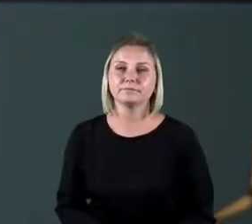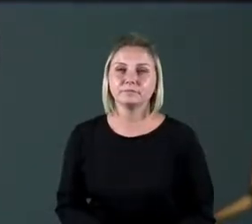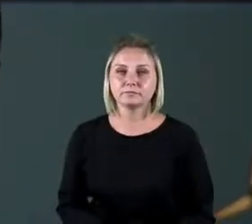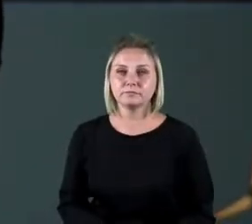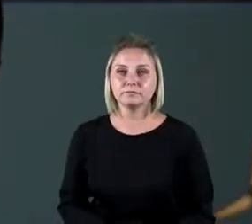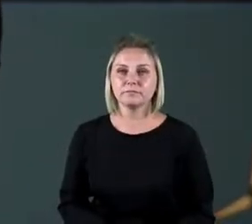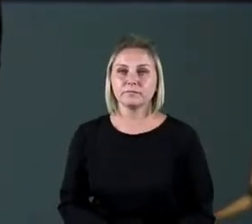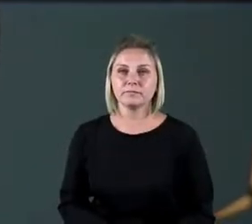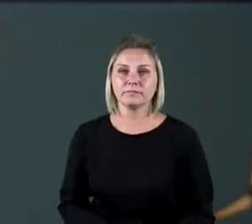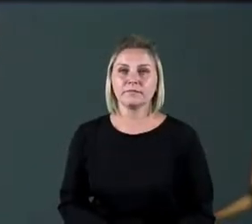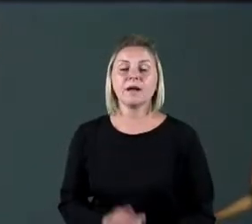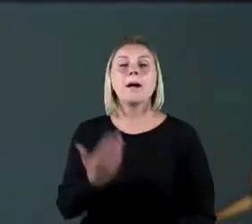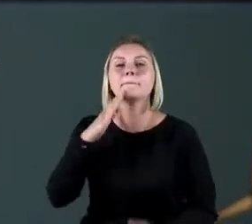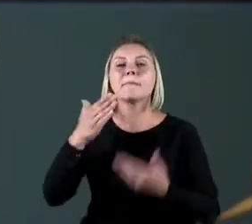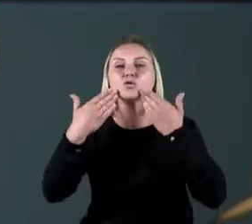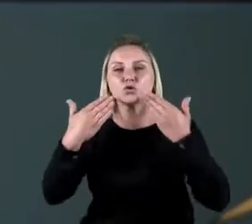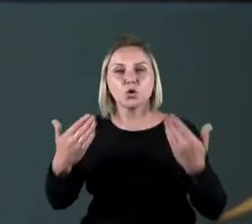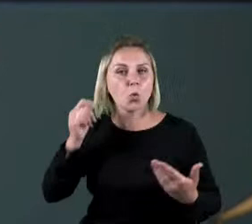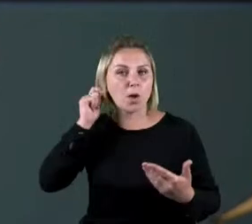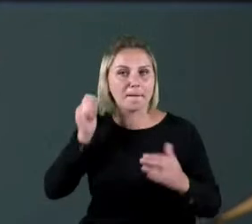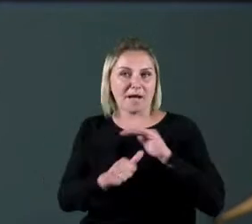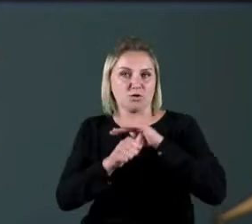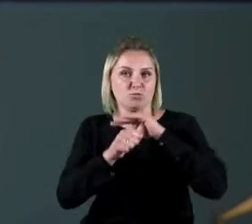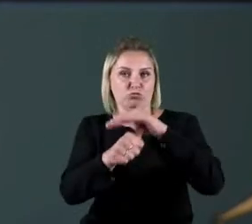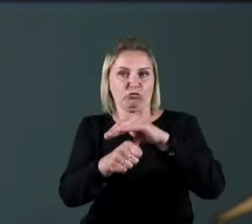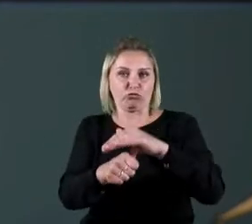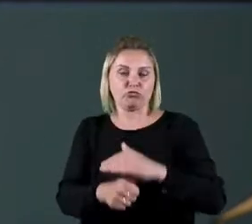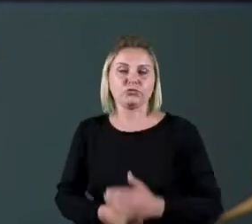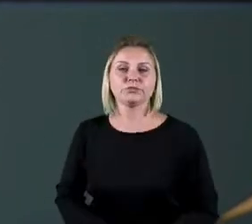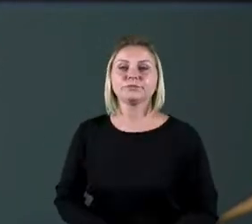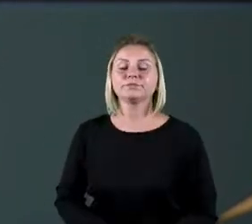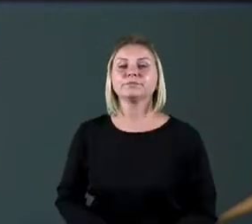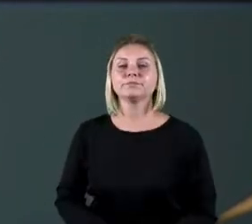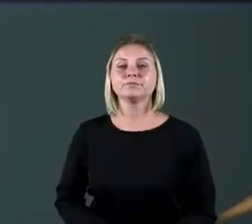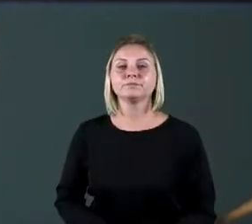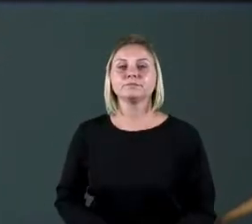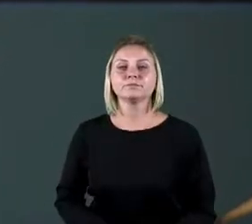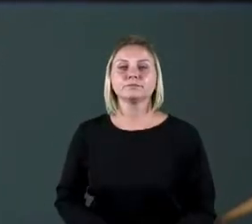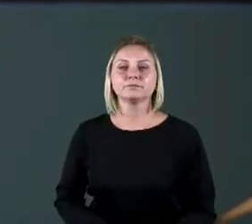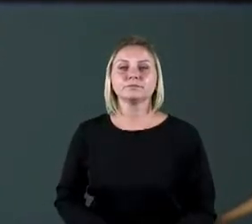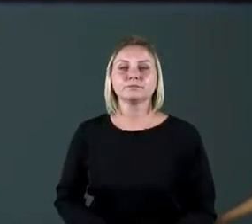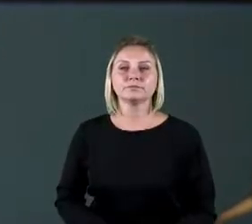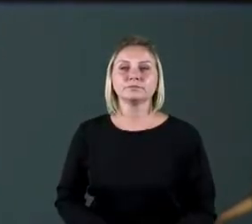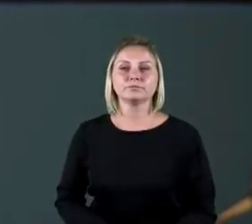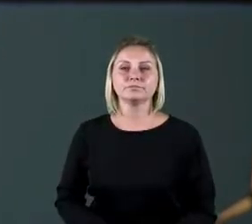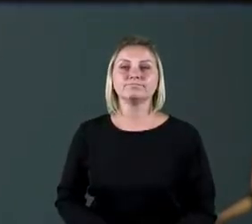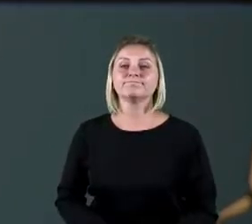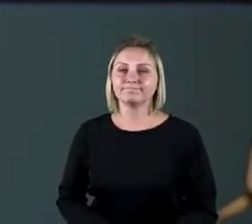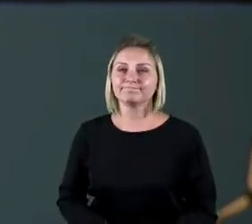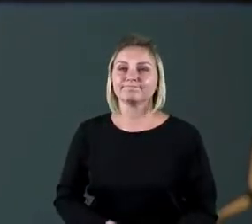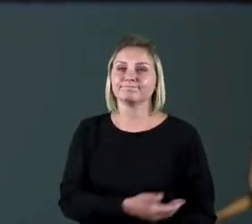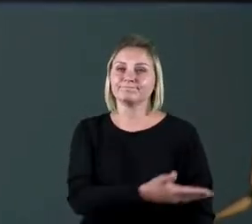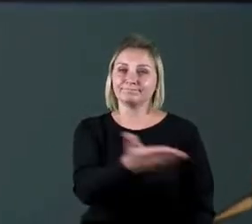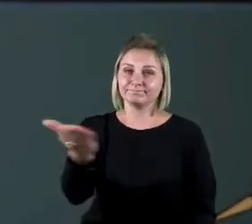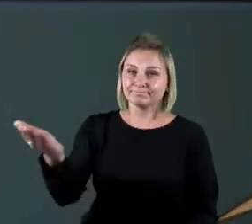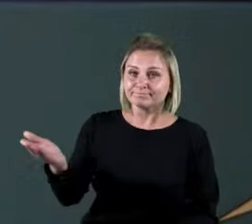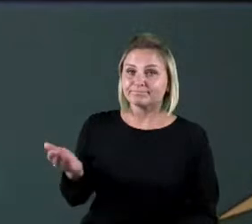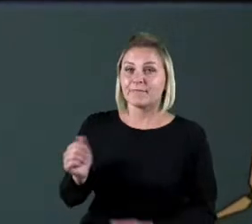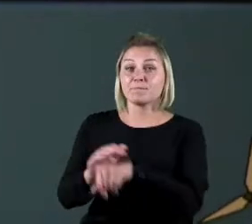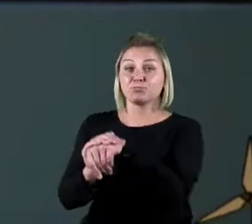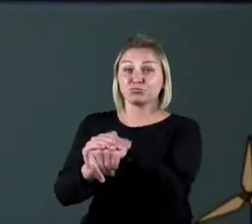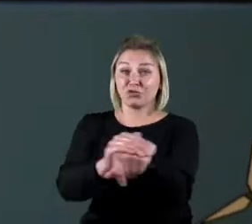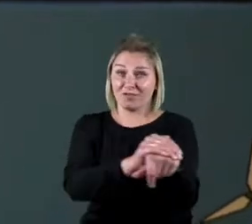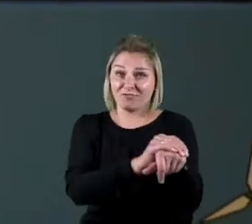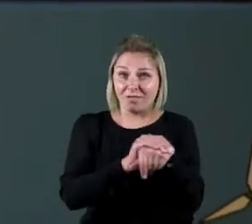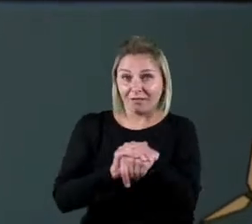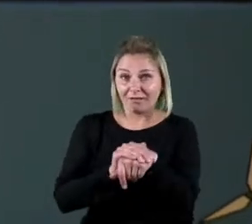thanks extended by my colleagues who spoke before me. Colleagues, friends, as we deliberate upon shaping resilient urban